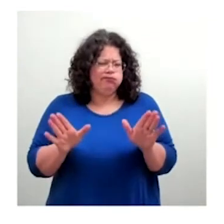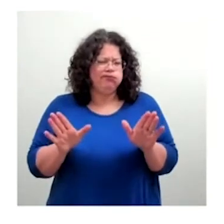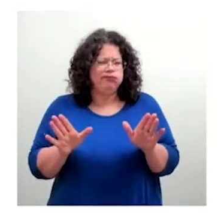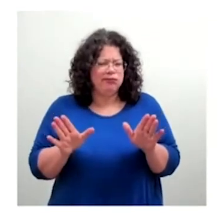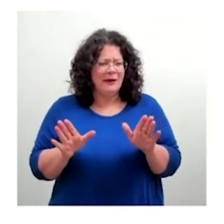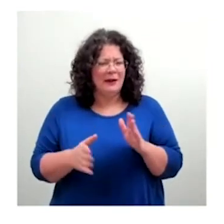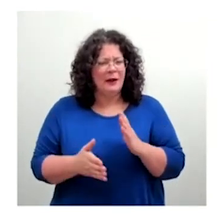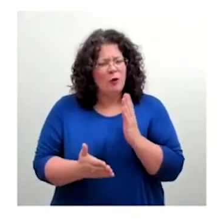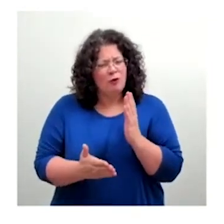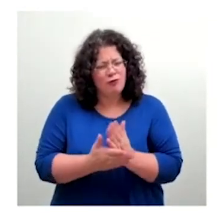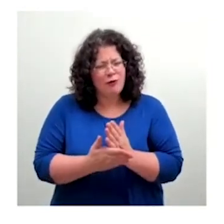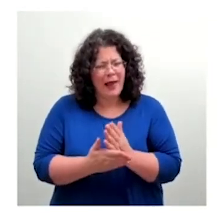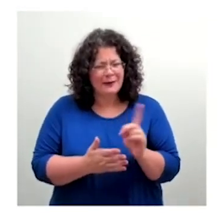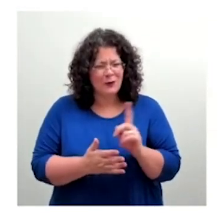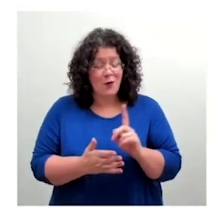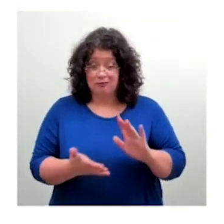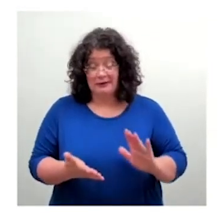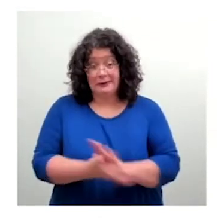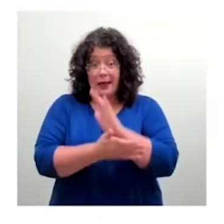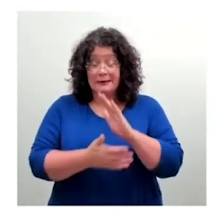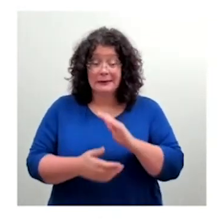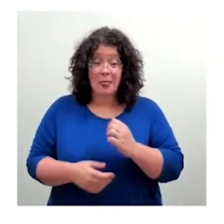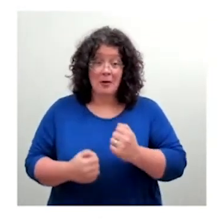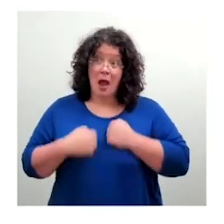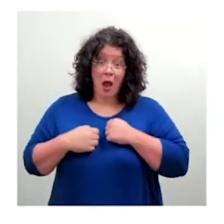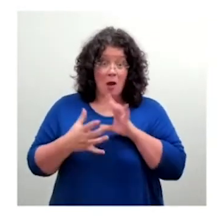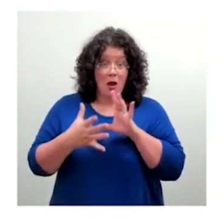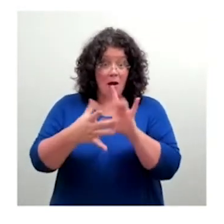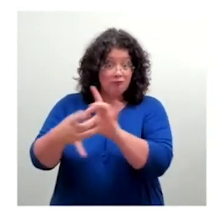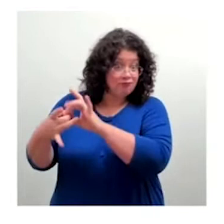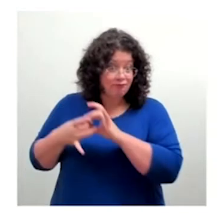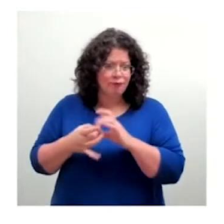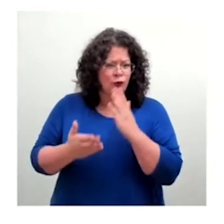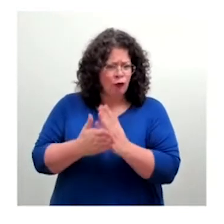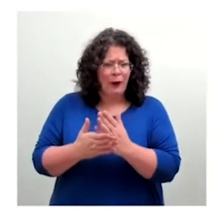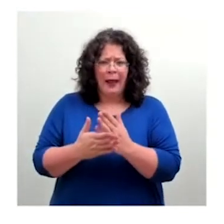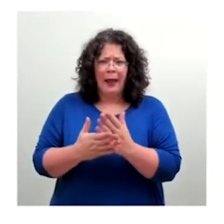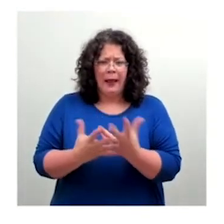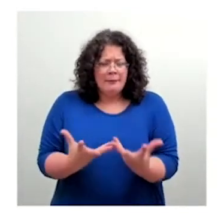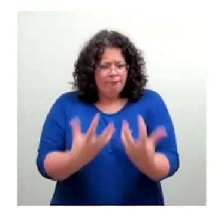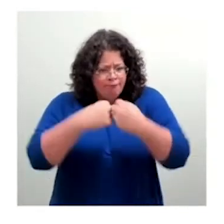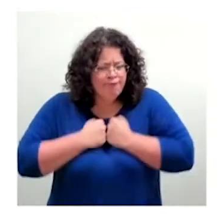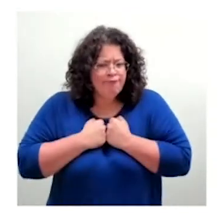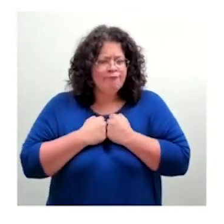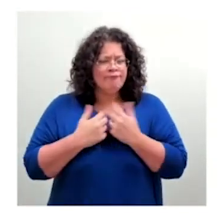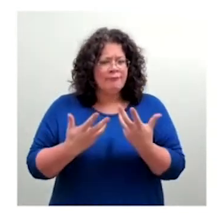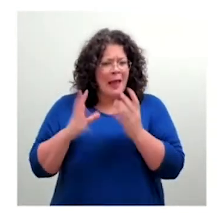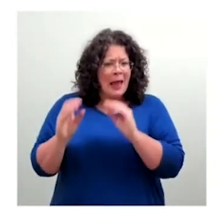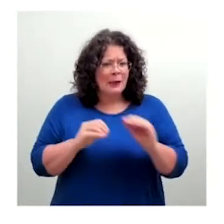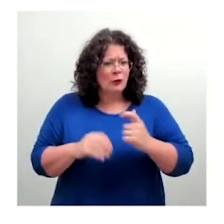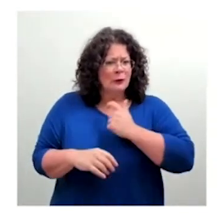to help them to think about, I guess, some of the things that we've learned from our approach. And many of these